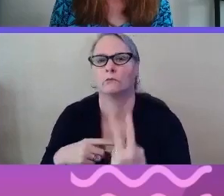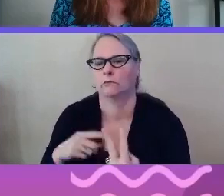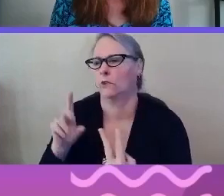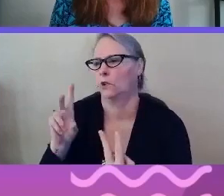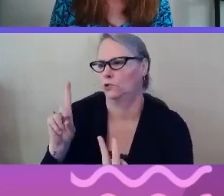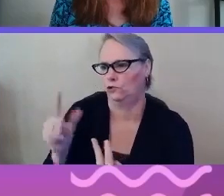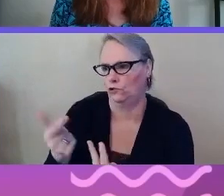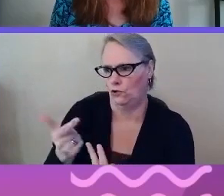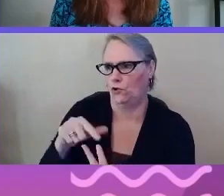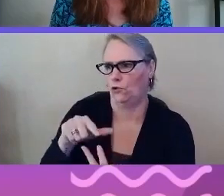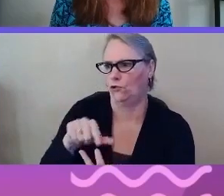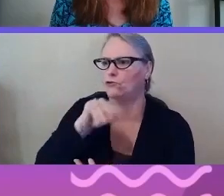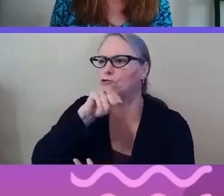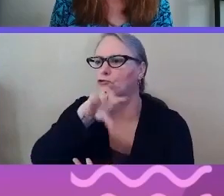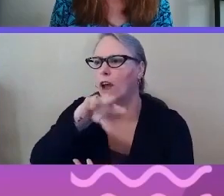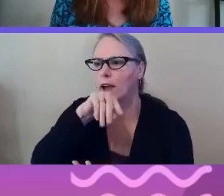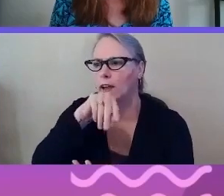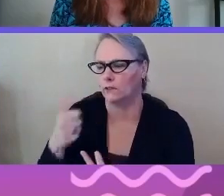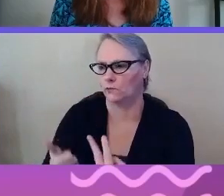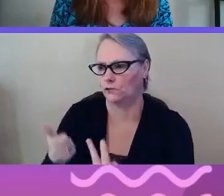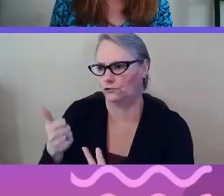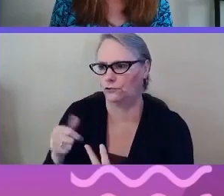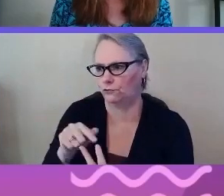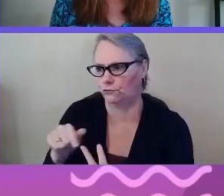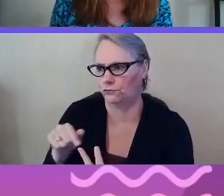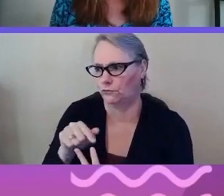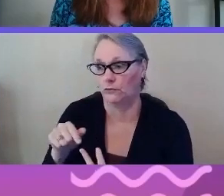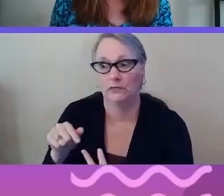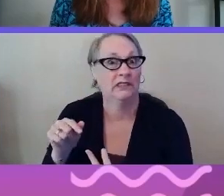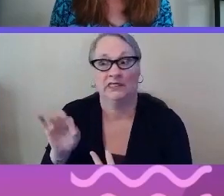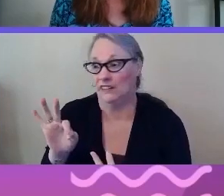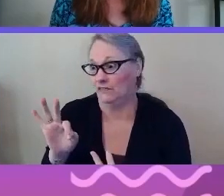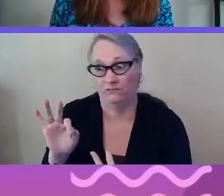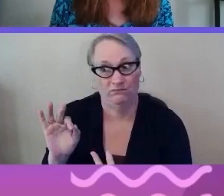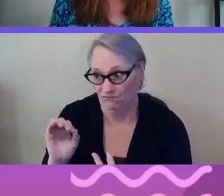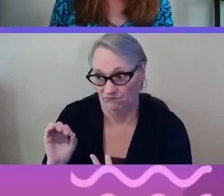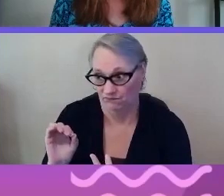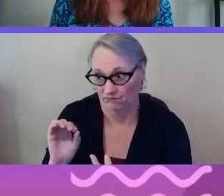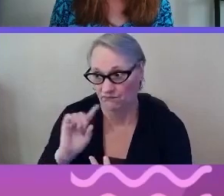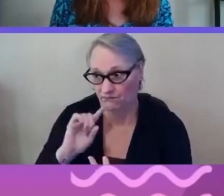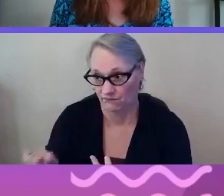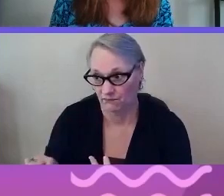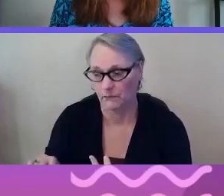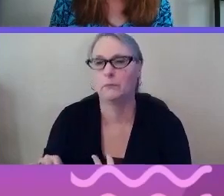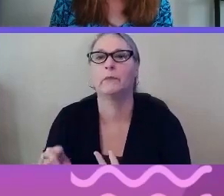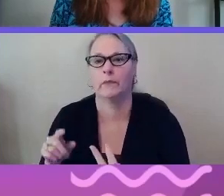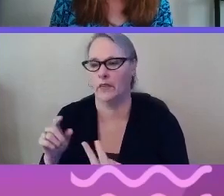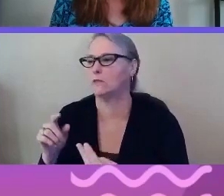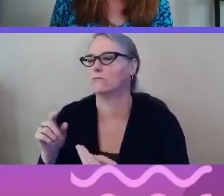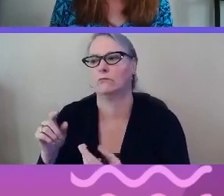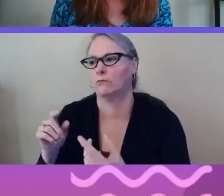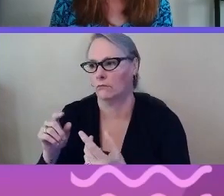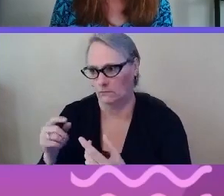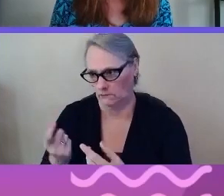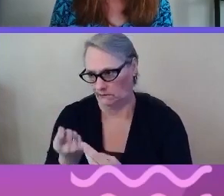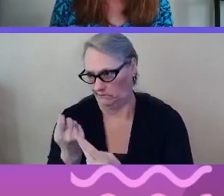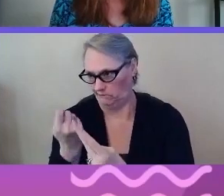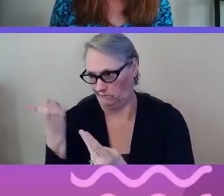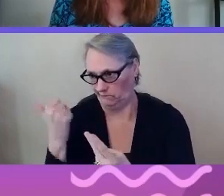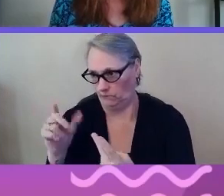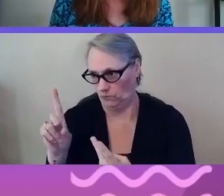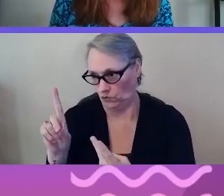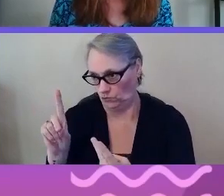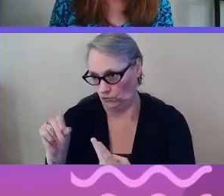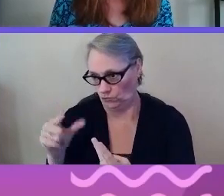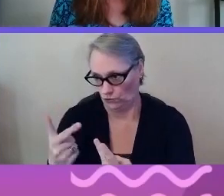dog and the dragon. And then if they don't answer again, we remove the dog. And then